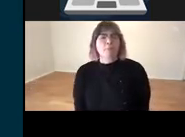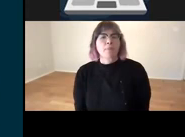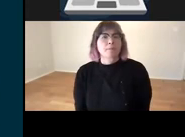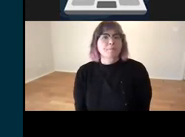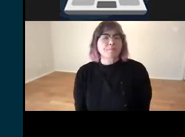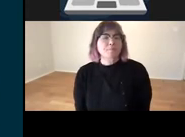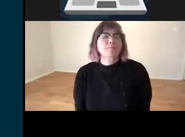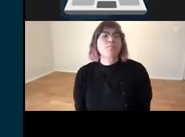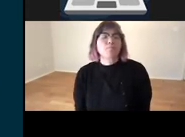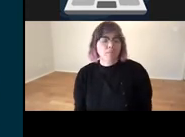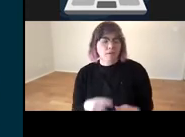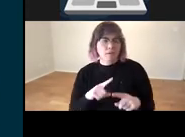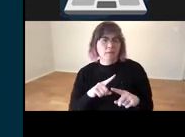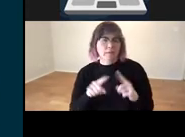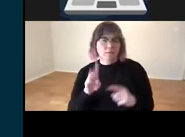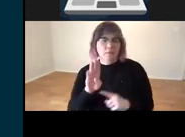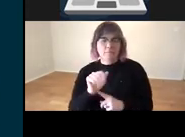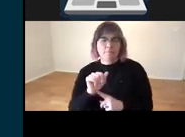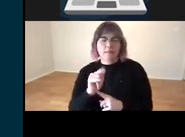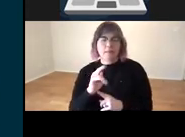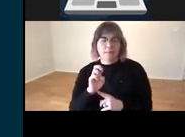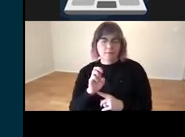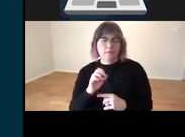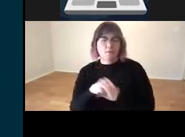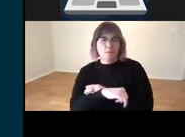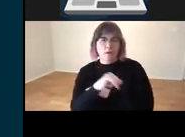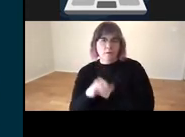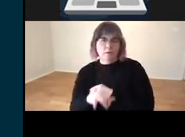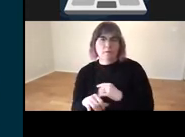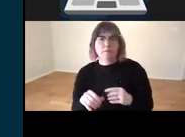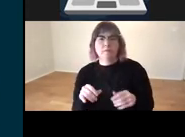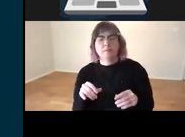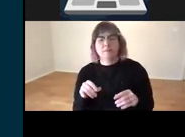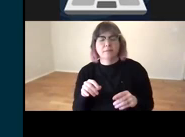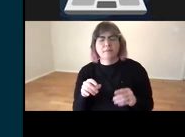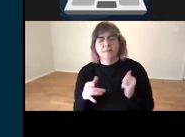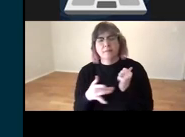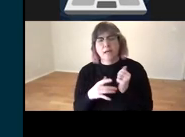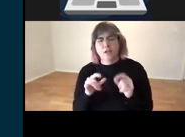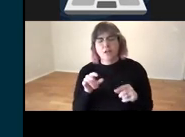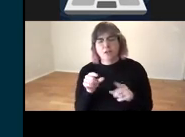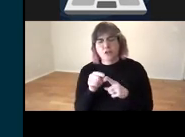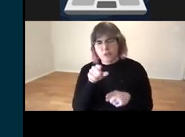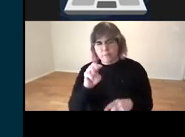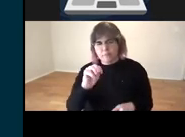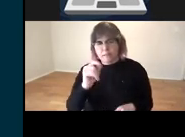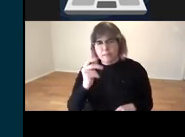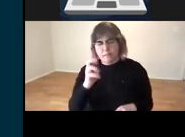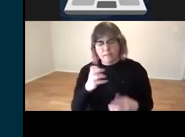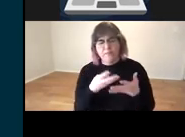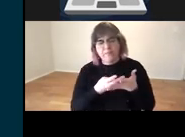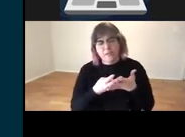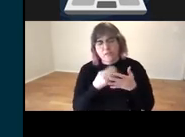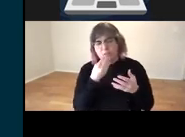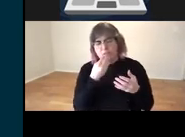All right, and then there are lots of baleen whales, which are our mysticetes is the technical term for baleen whales. And so these whales are filter feeders.